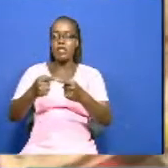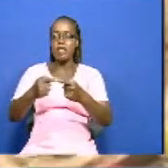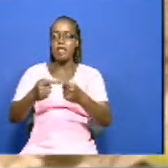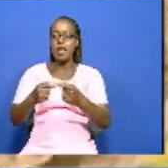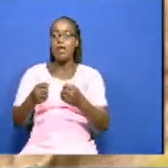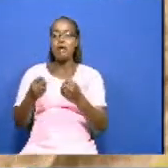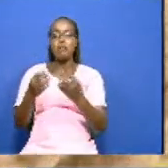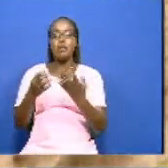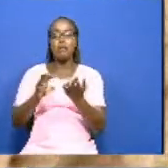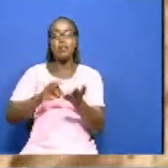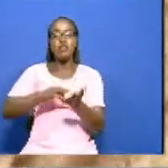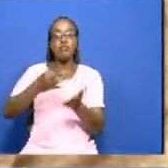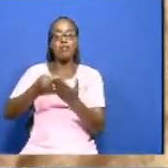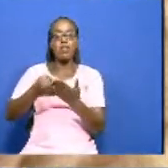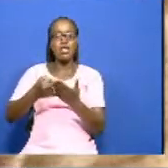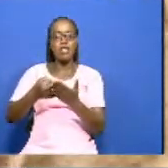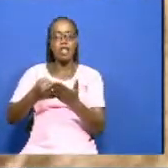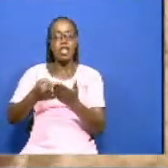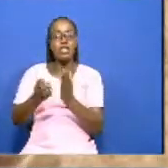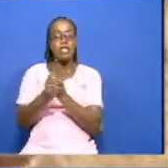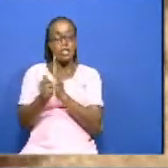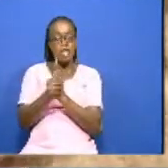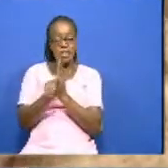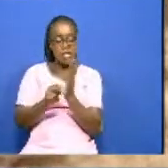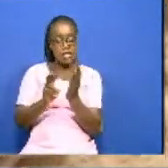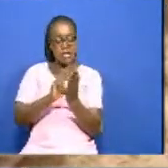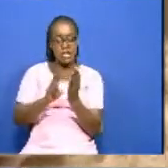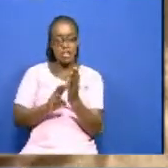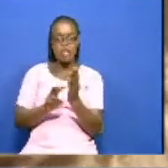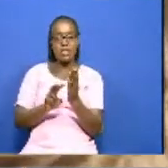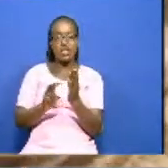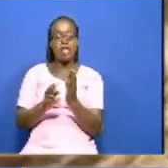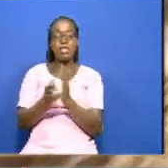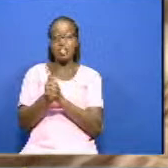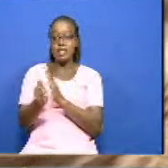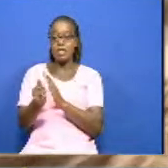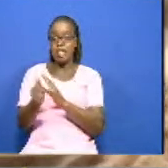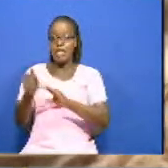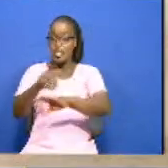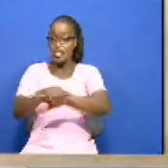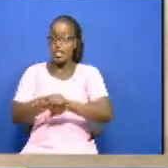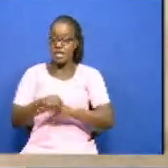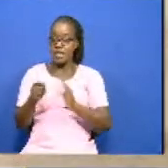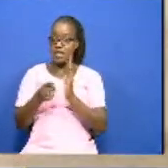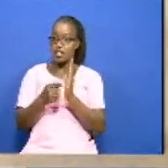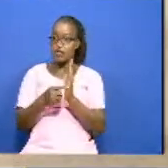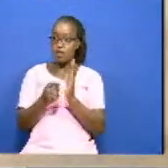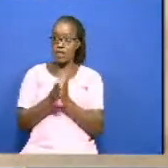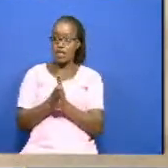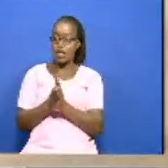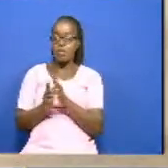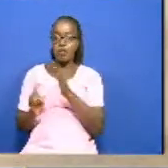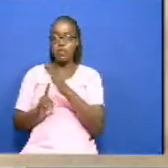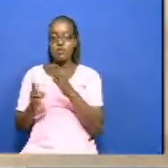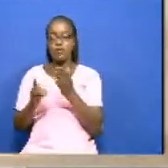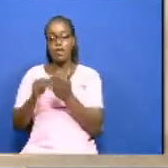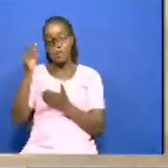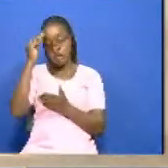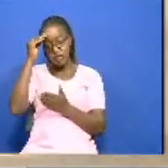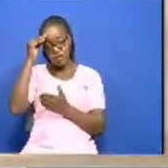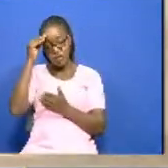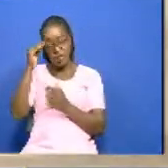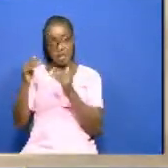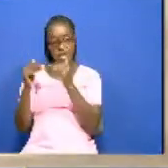acquire reading skills at grade 2 level in English and Kiswahili, according to a survey conducted by the Ministry of Education on literacy